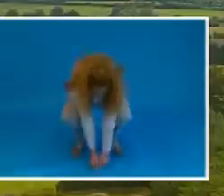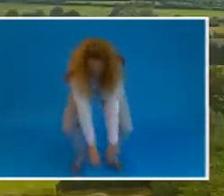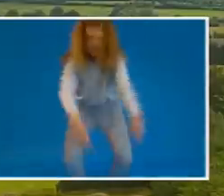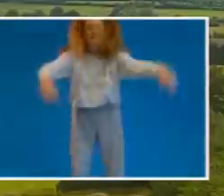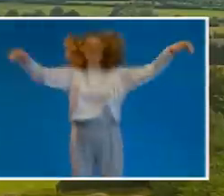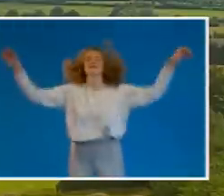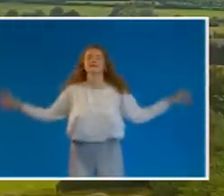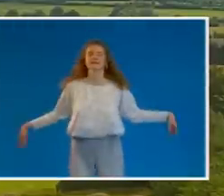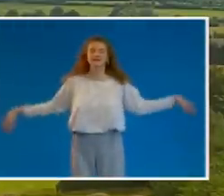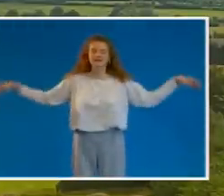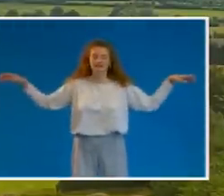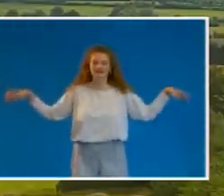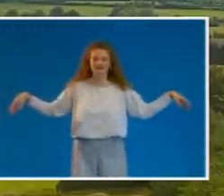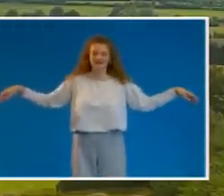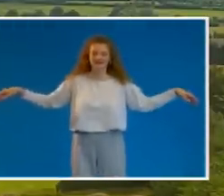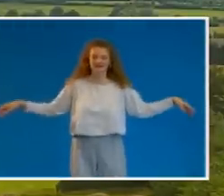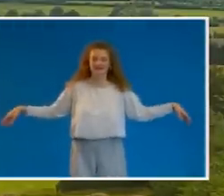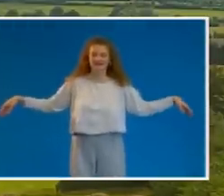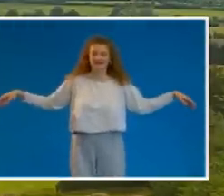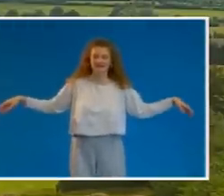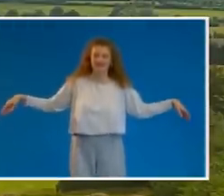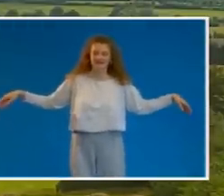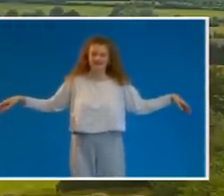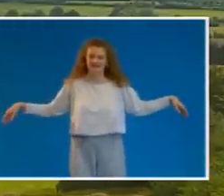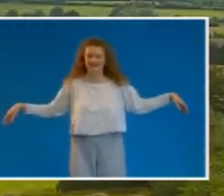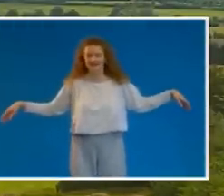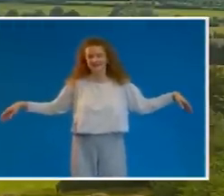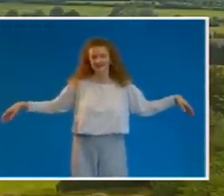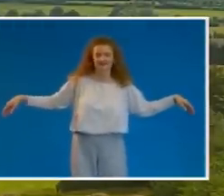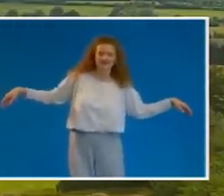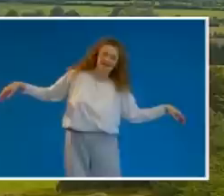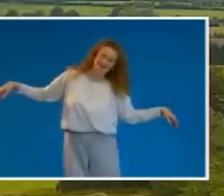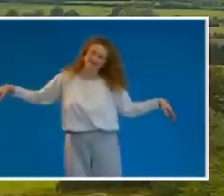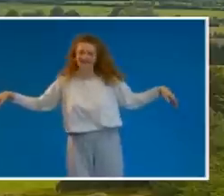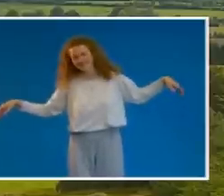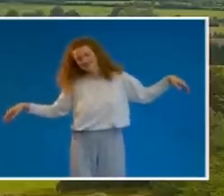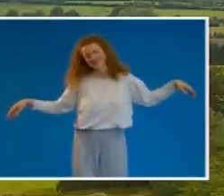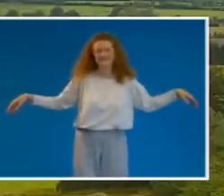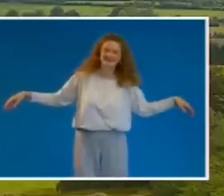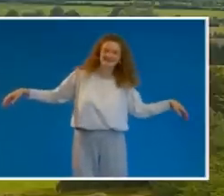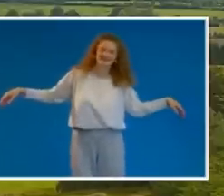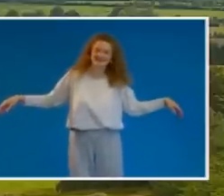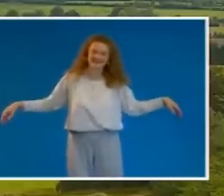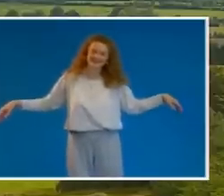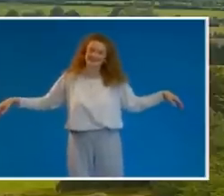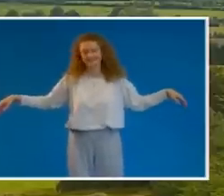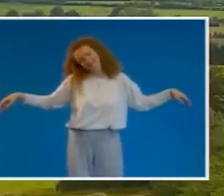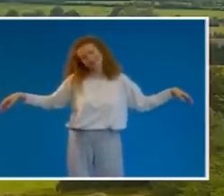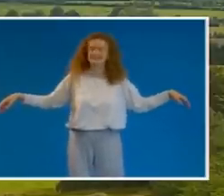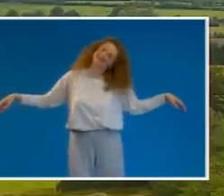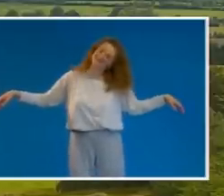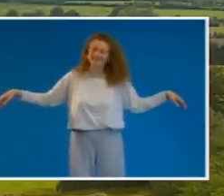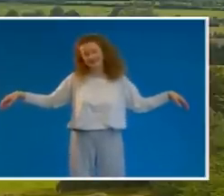cloud, up jumped the scarecrow and shouted very loud. I'm a dingle-dangle scarecrow with